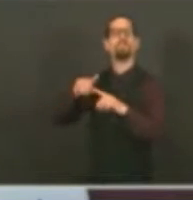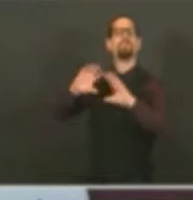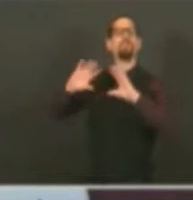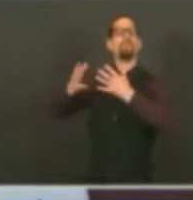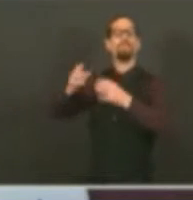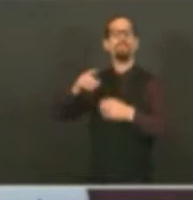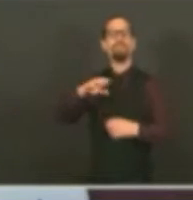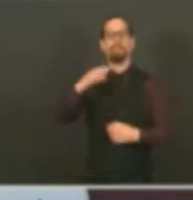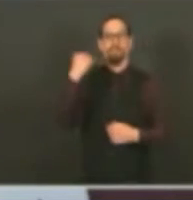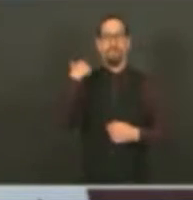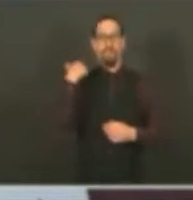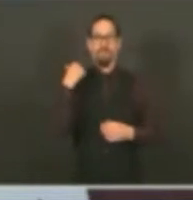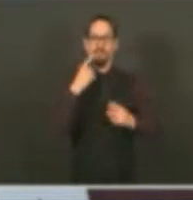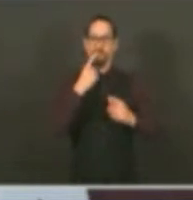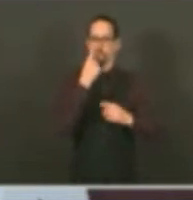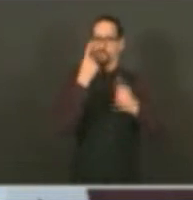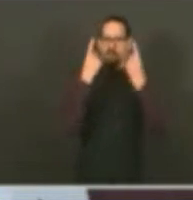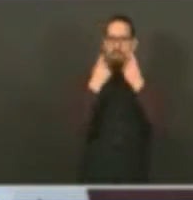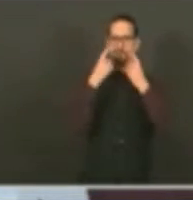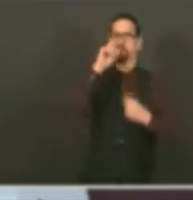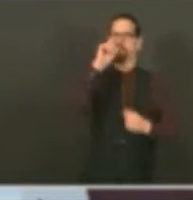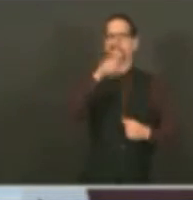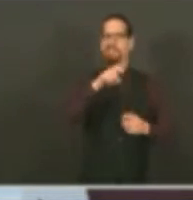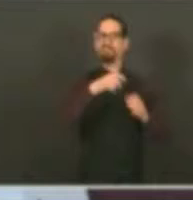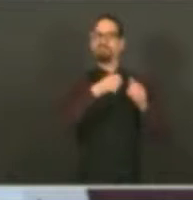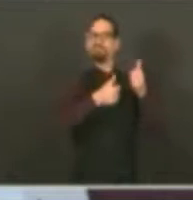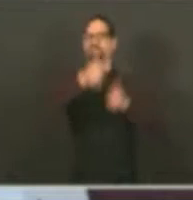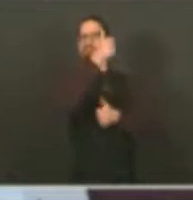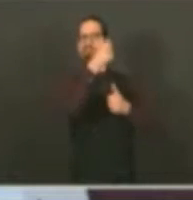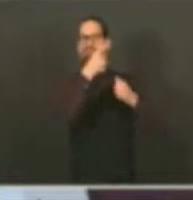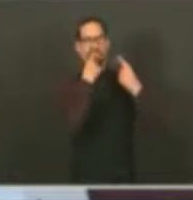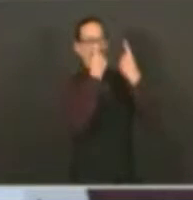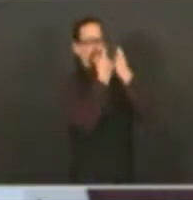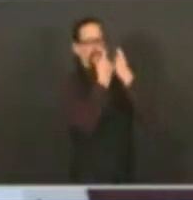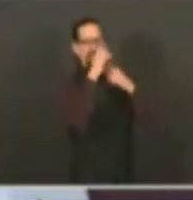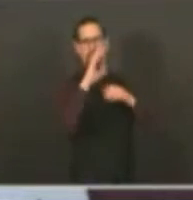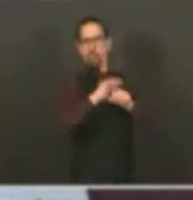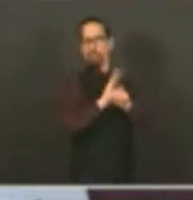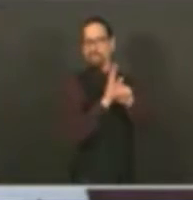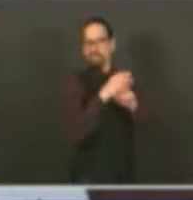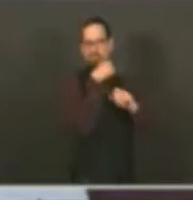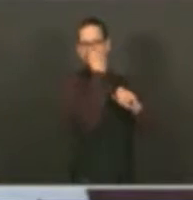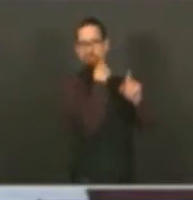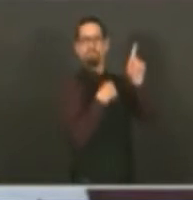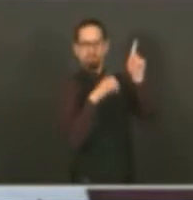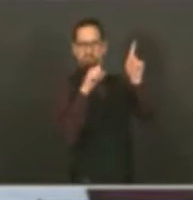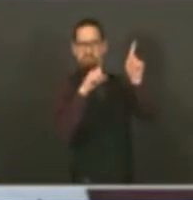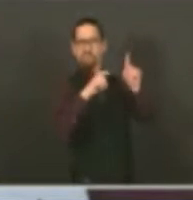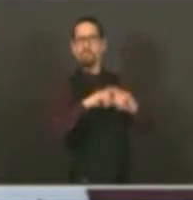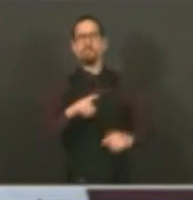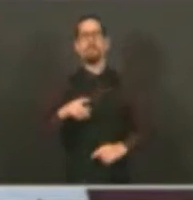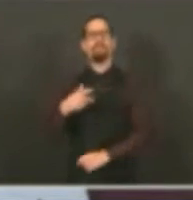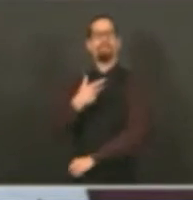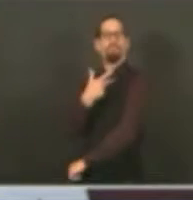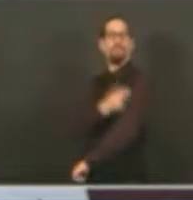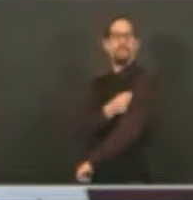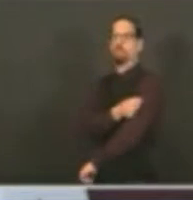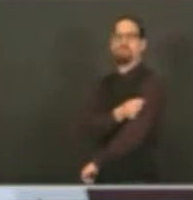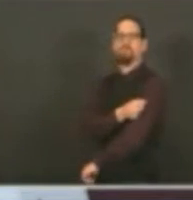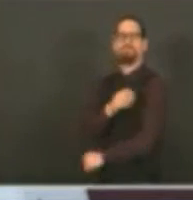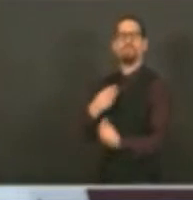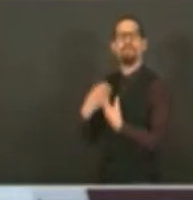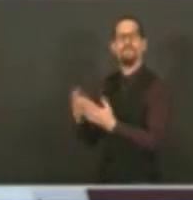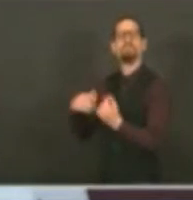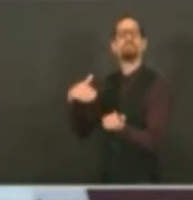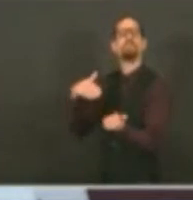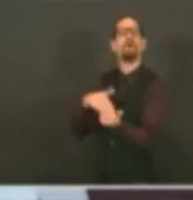testing, where the state is doing a lot of testing and doing it themselves. Something else I want to share at this time is the amount of vaccine coming